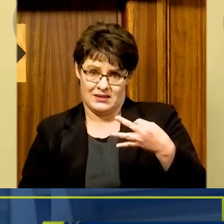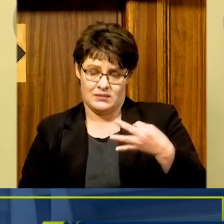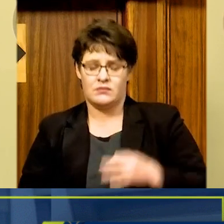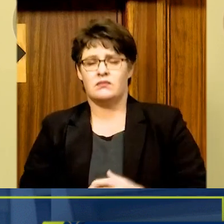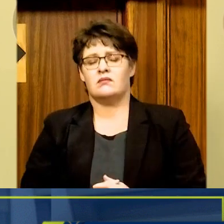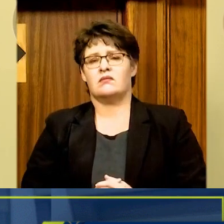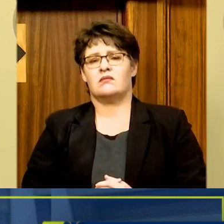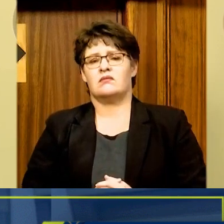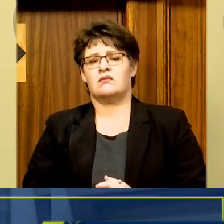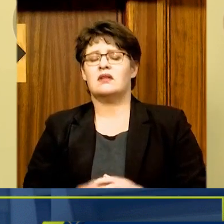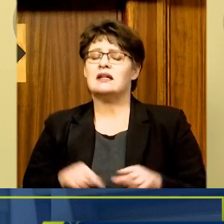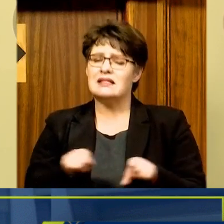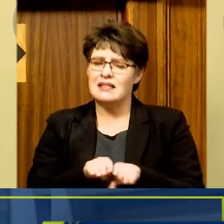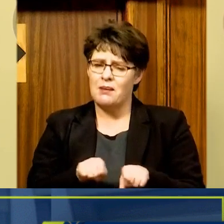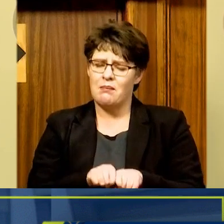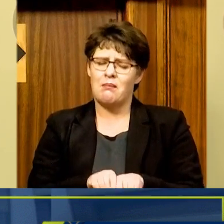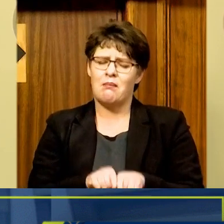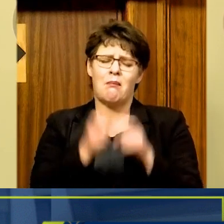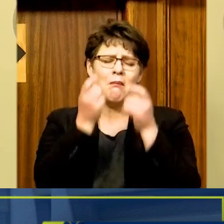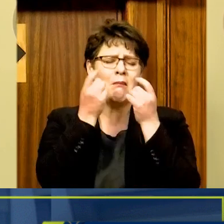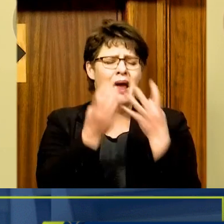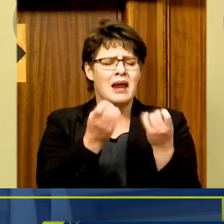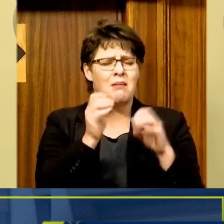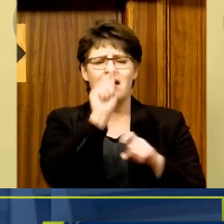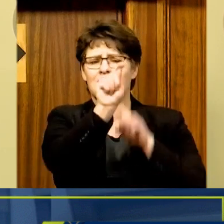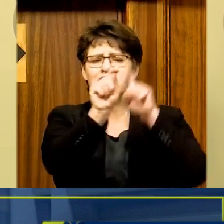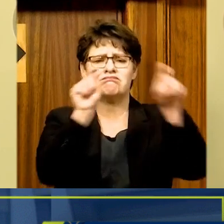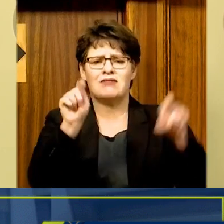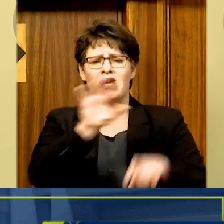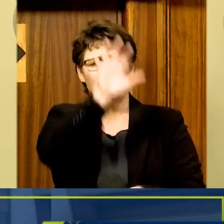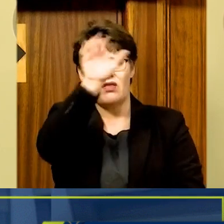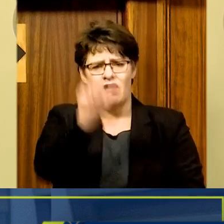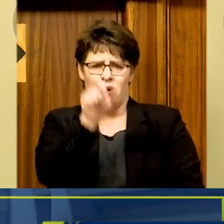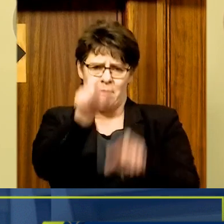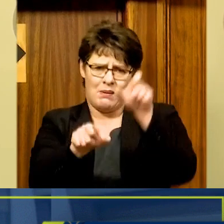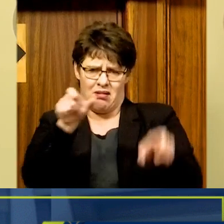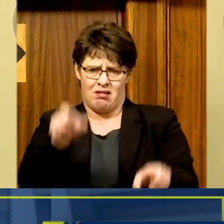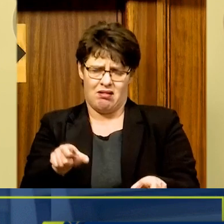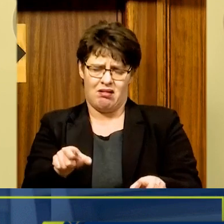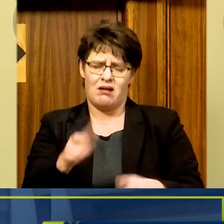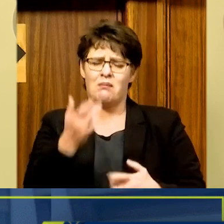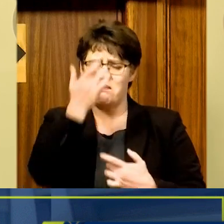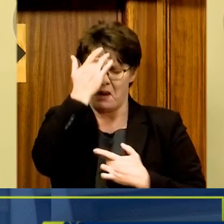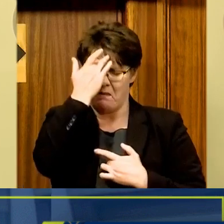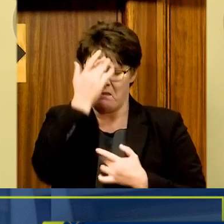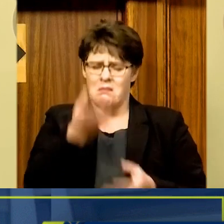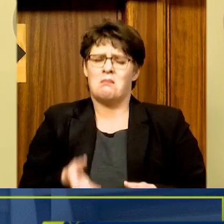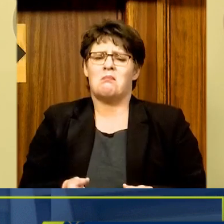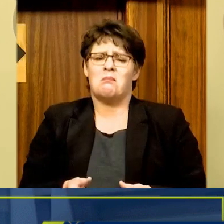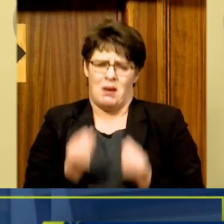our best wishes to many other South Africans who are currently infected.